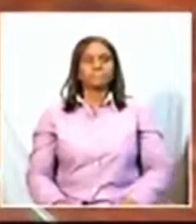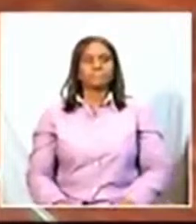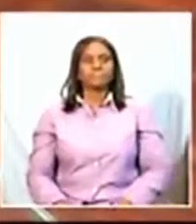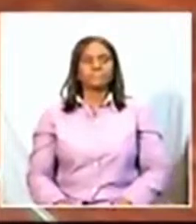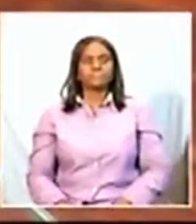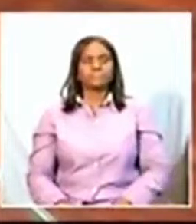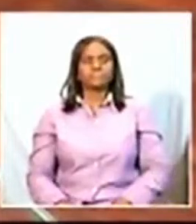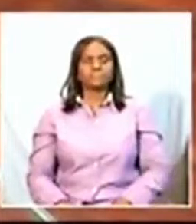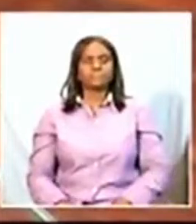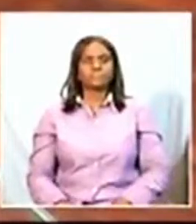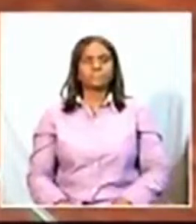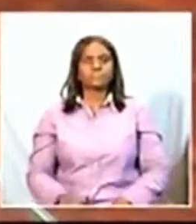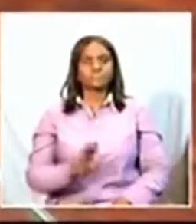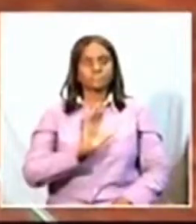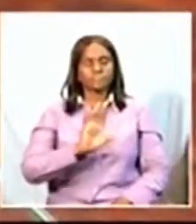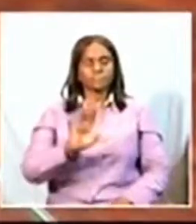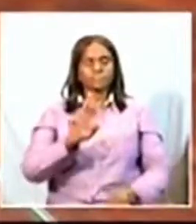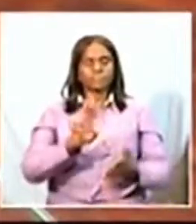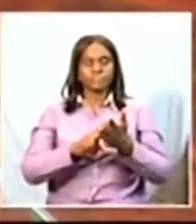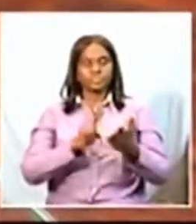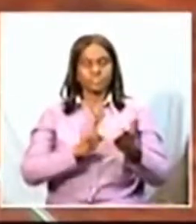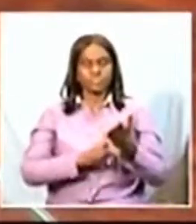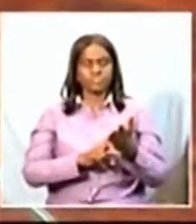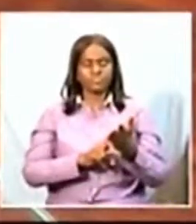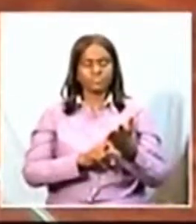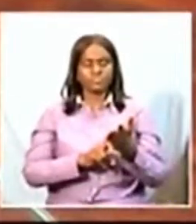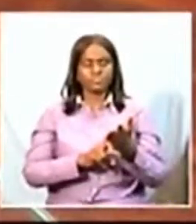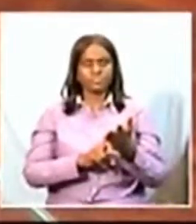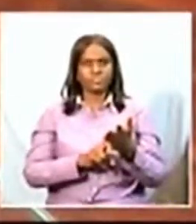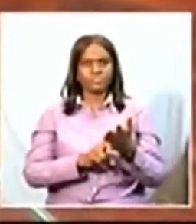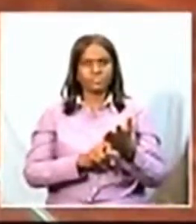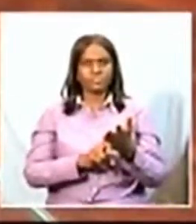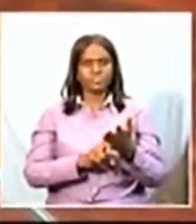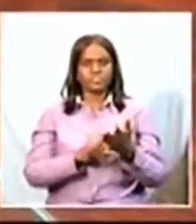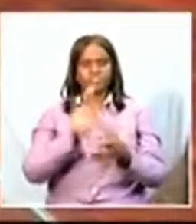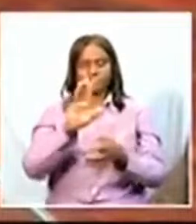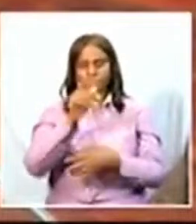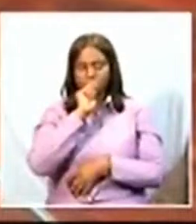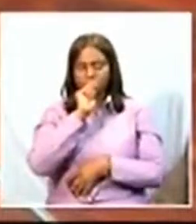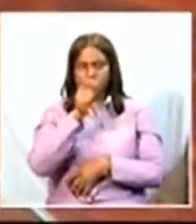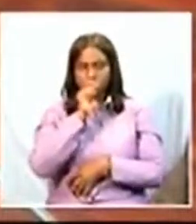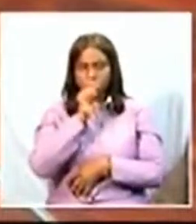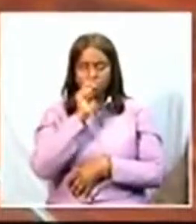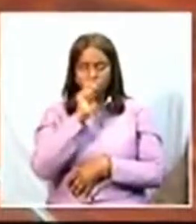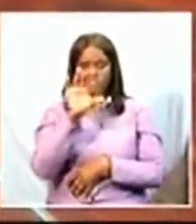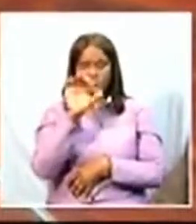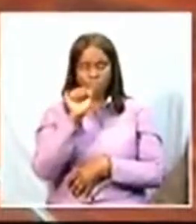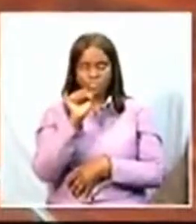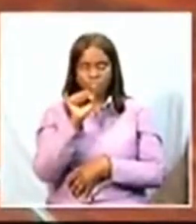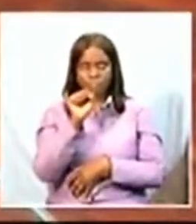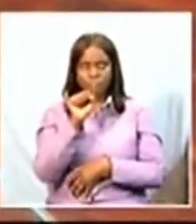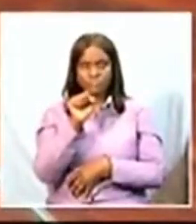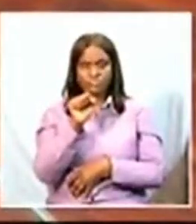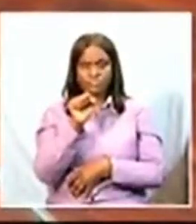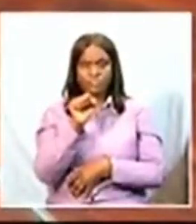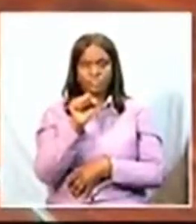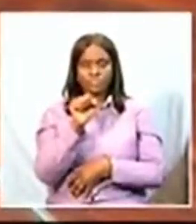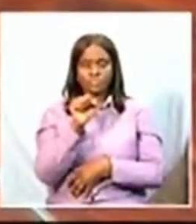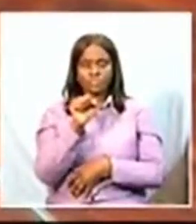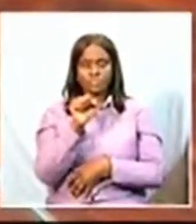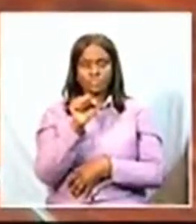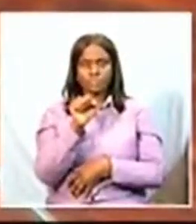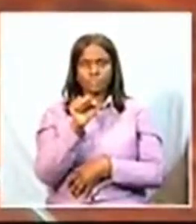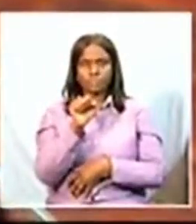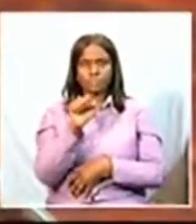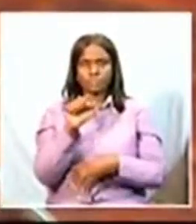Your main submission on page Your 9. mics, yes, your mics. On yes. page 9. Let's move together. On page 9. Let's